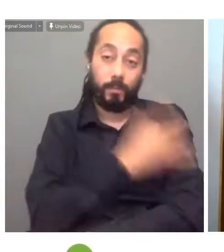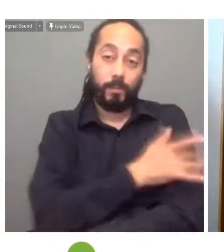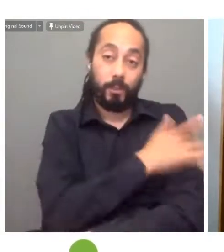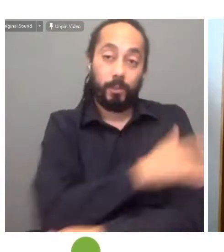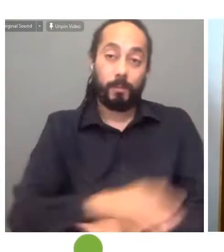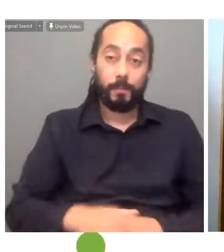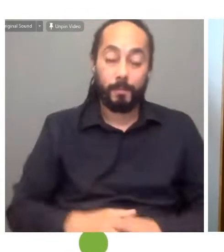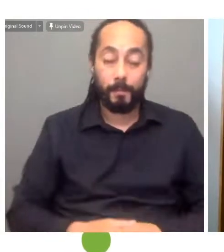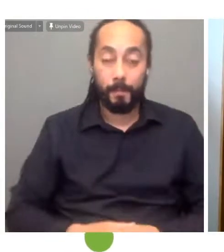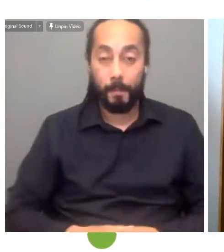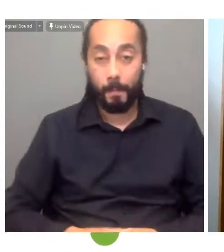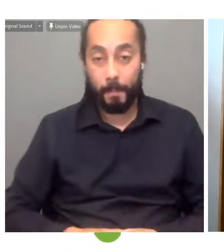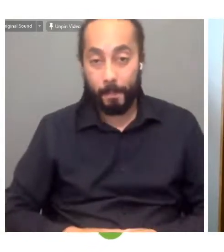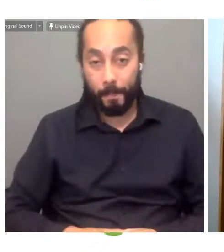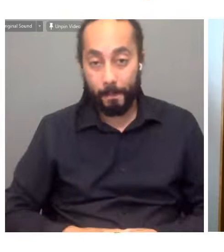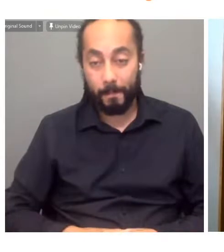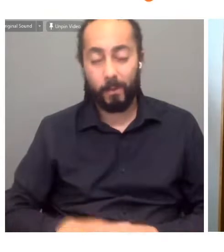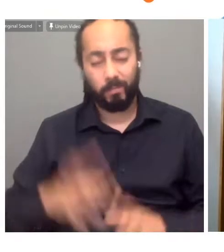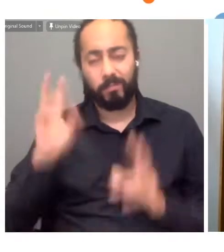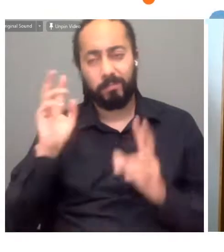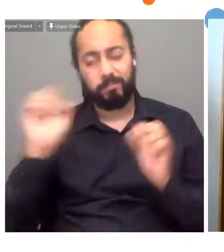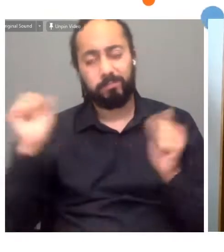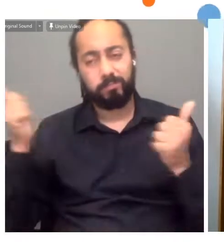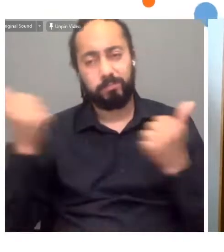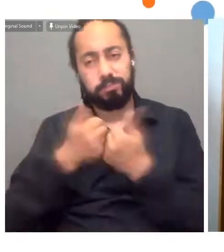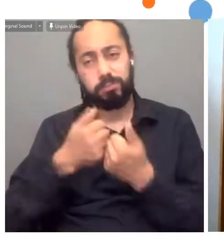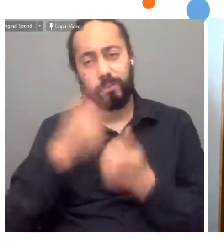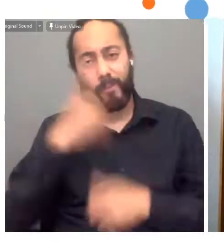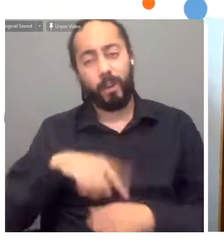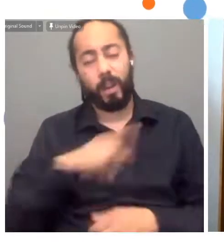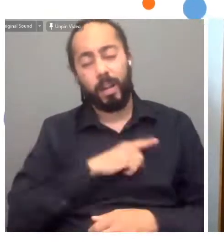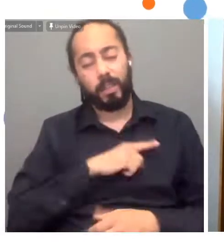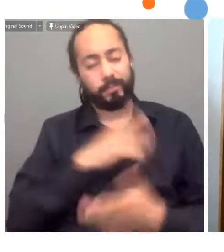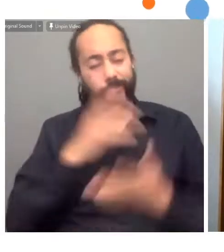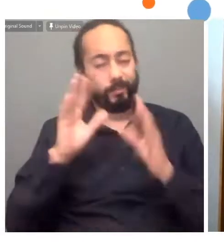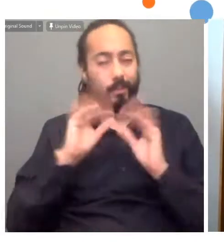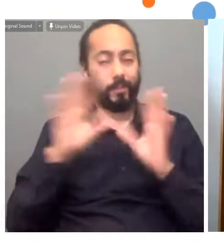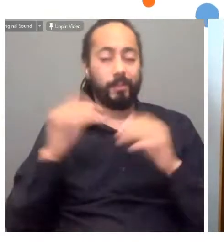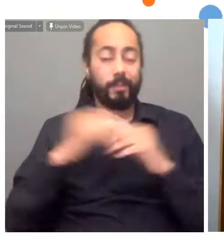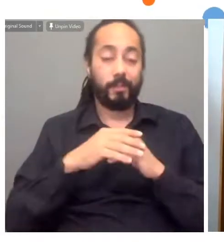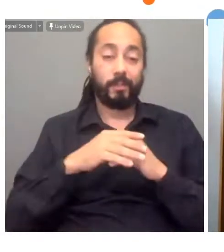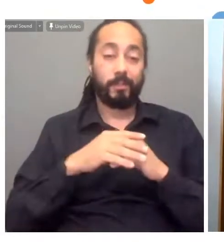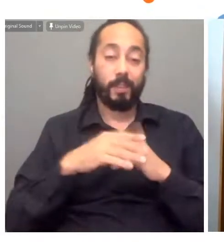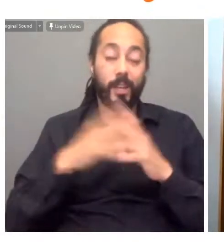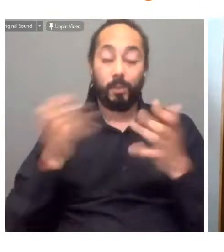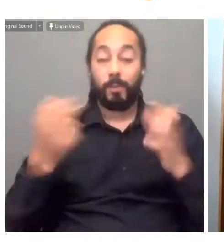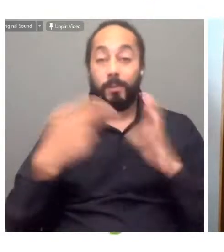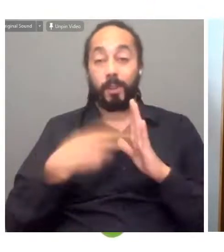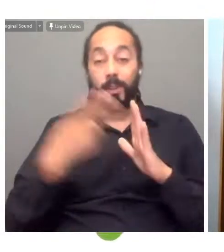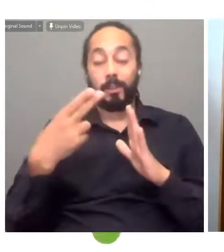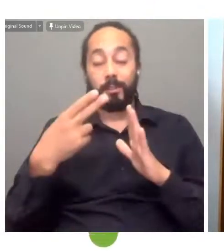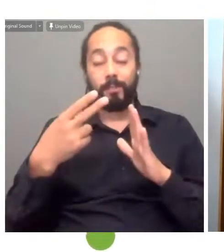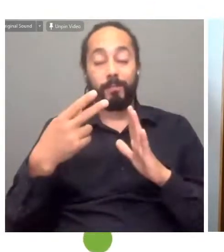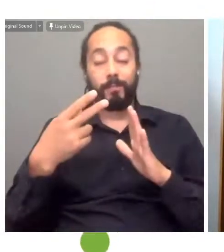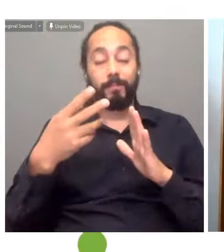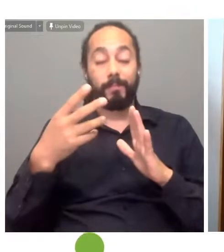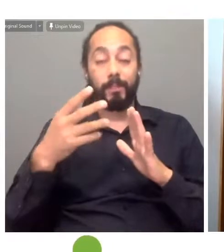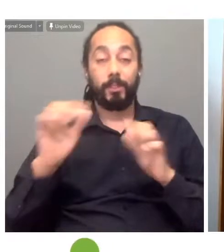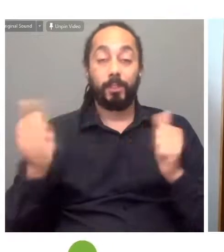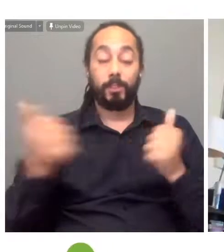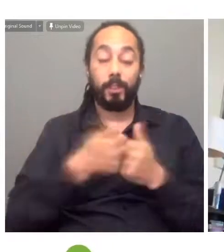tougher nut to crack for us, this one, clearly. Like I just want to be honest with